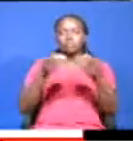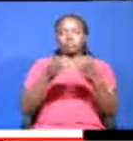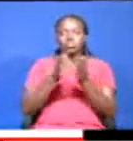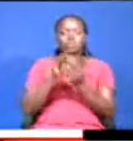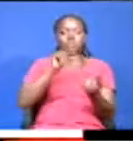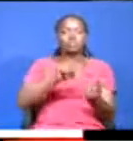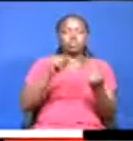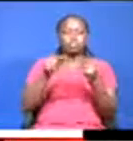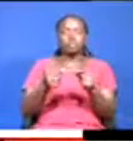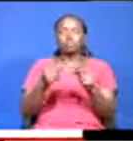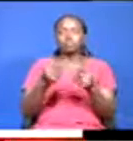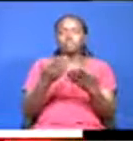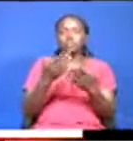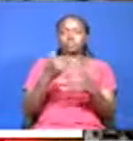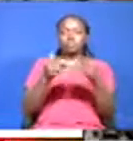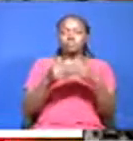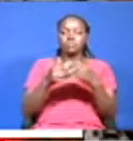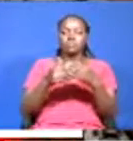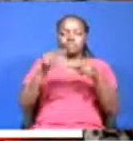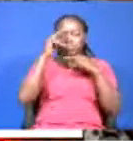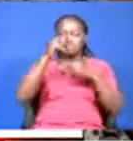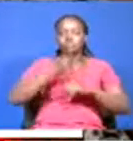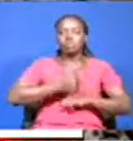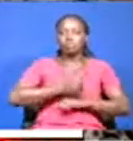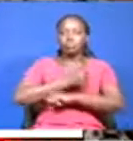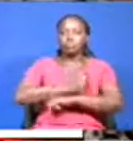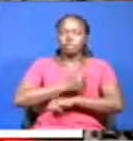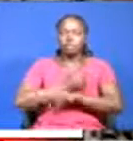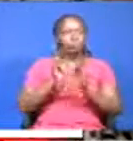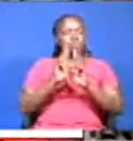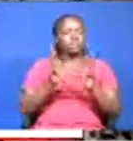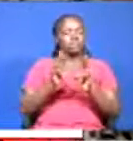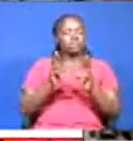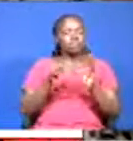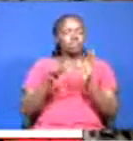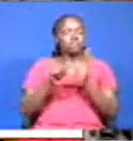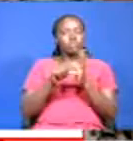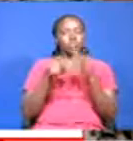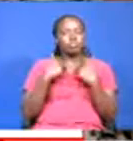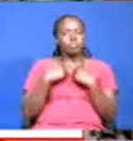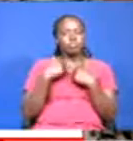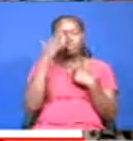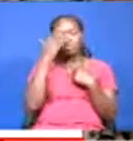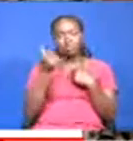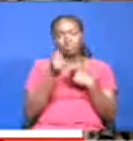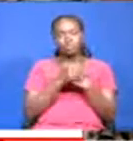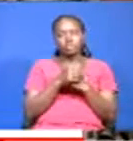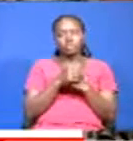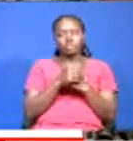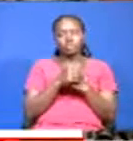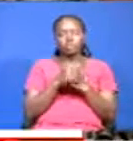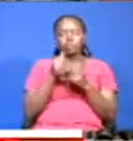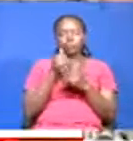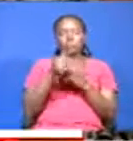that were initially built in secondary schools. We are already in a crisis because in the next